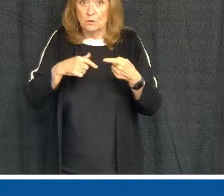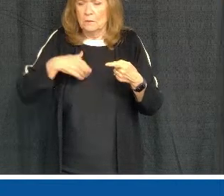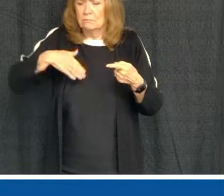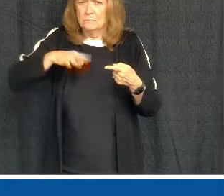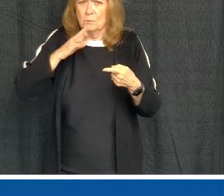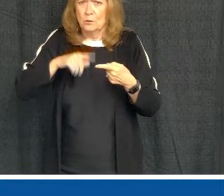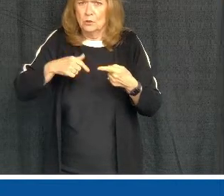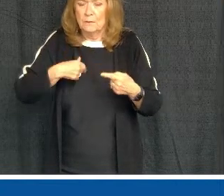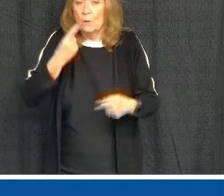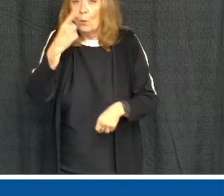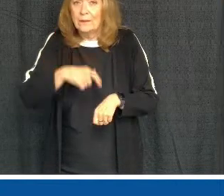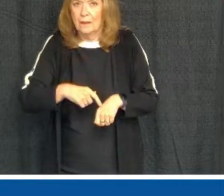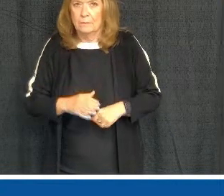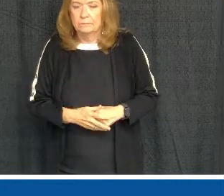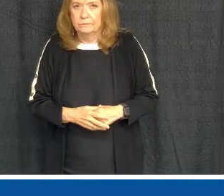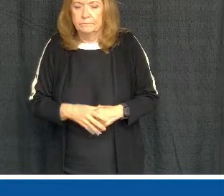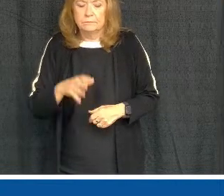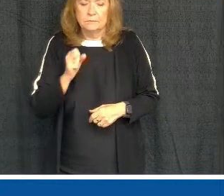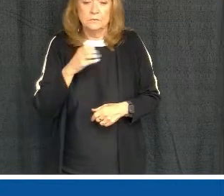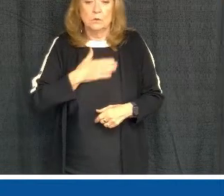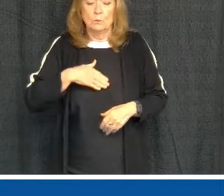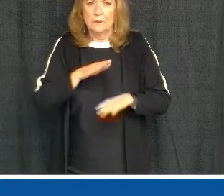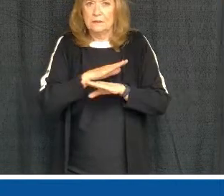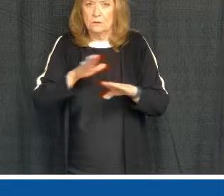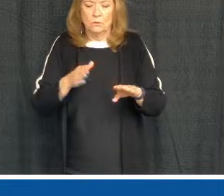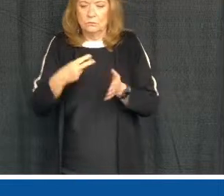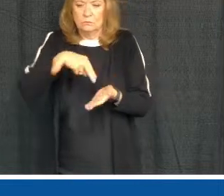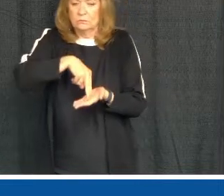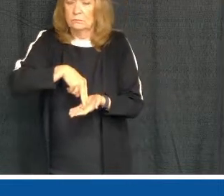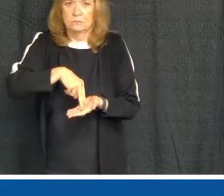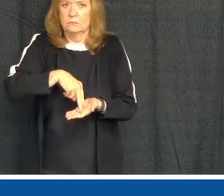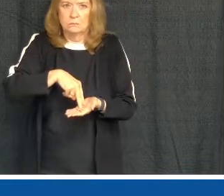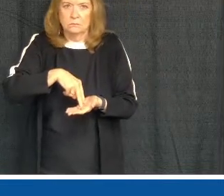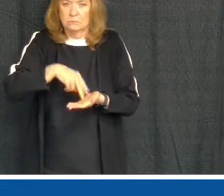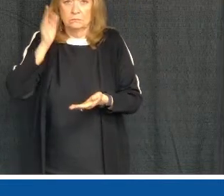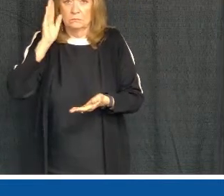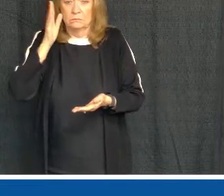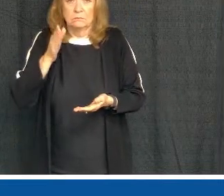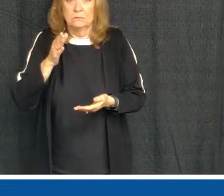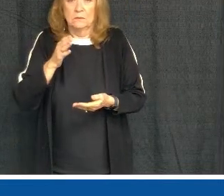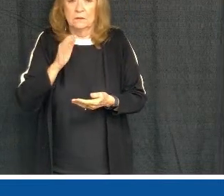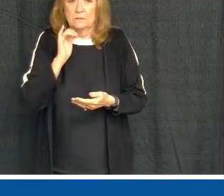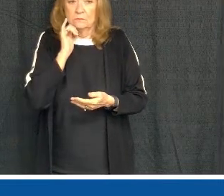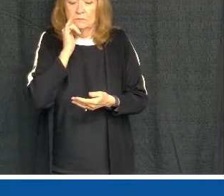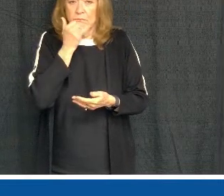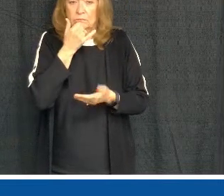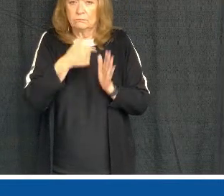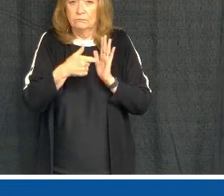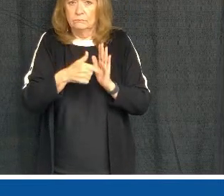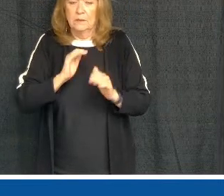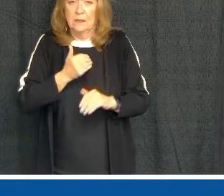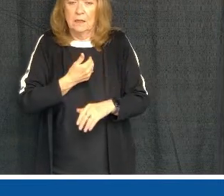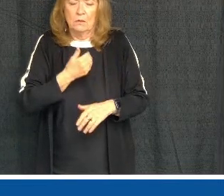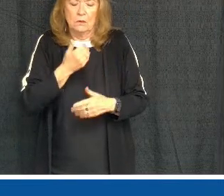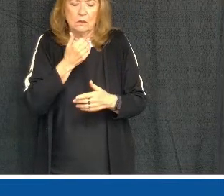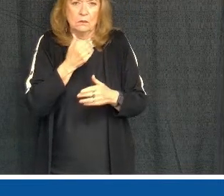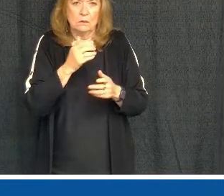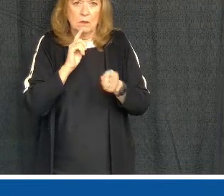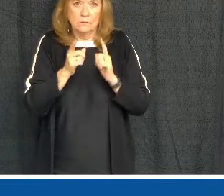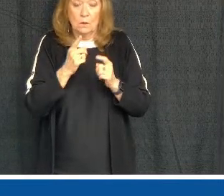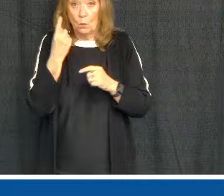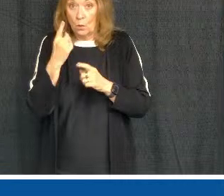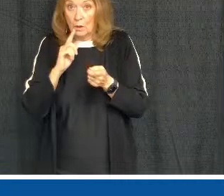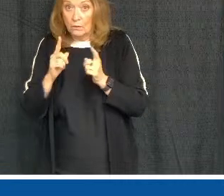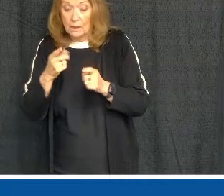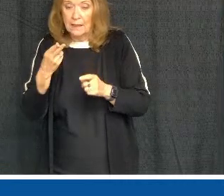to me but one time. So please don't get up here and misrepresent our conversations. And in that one conversation, he